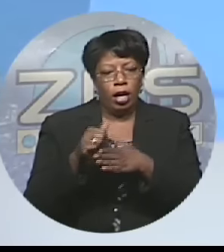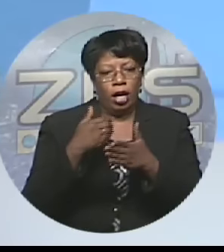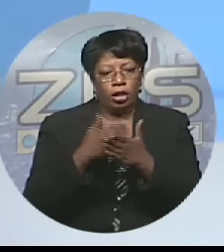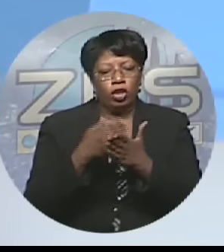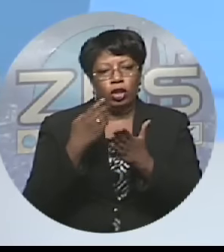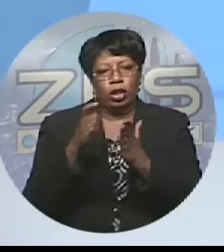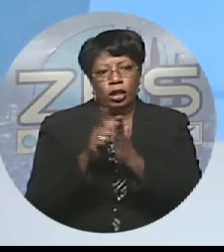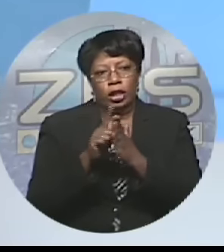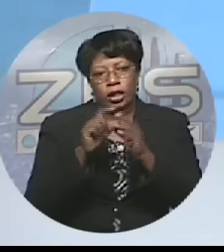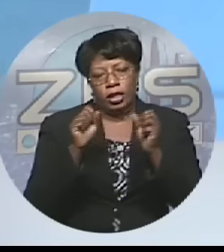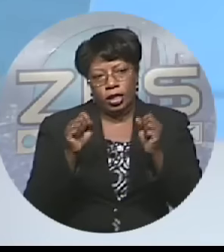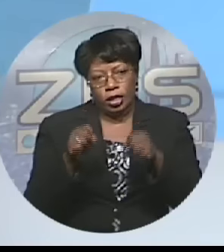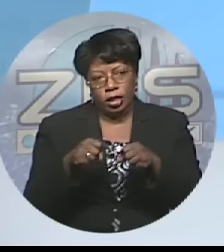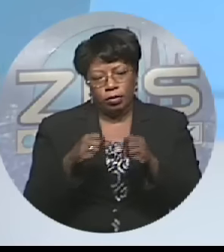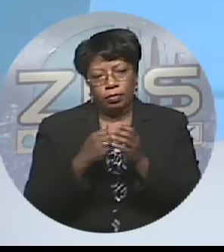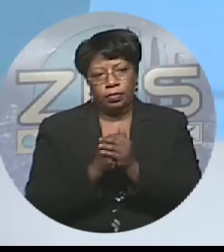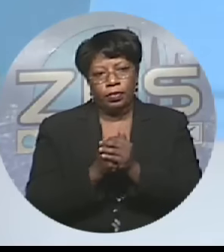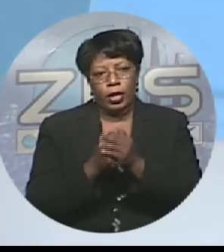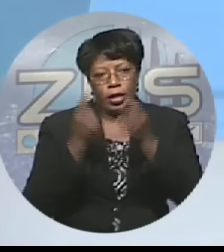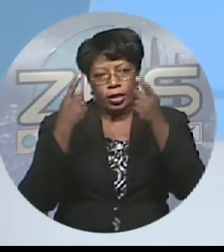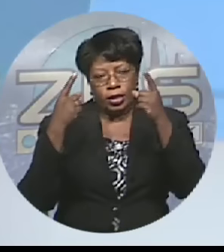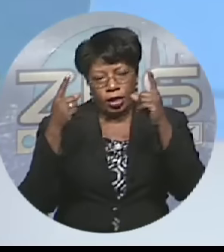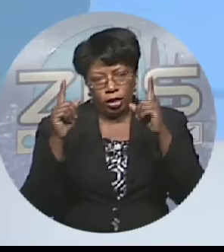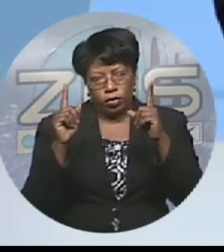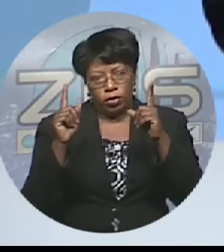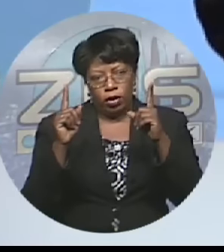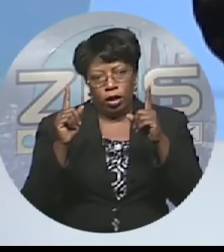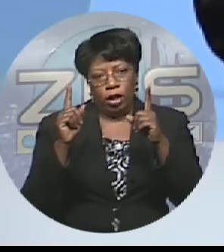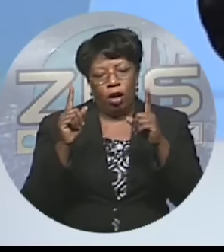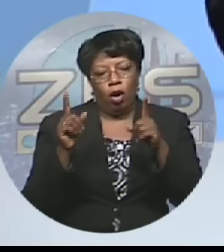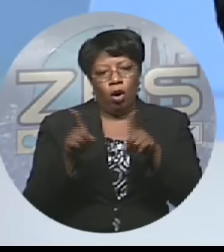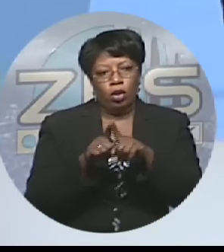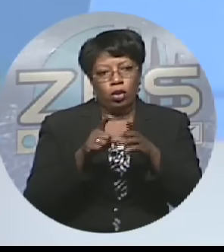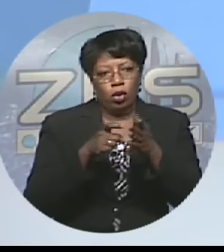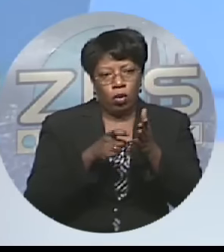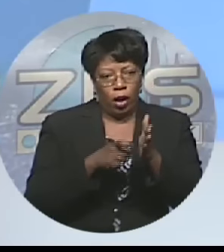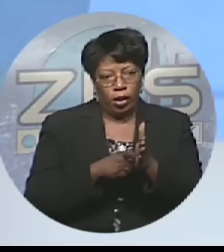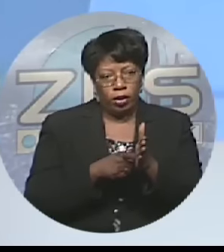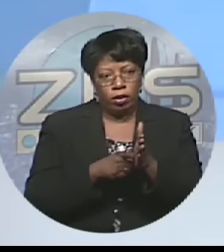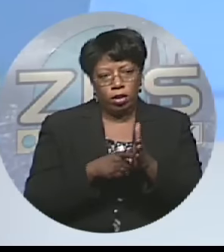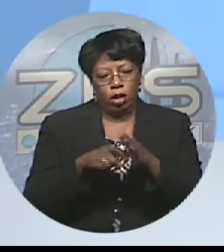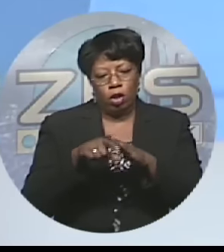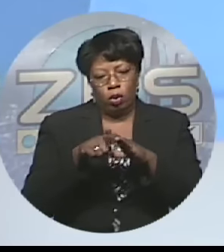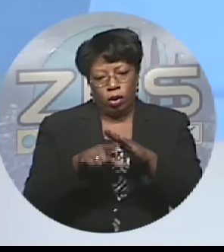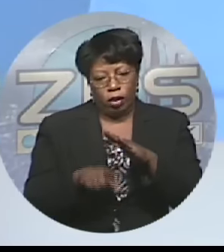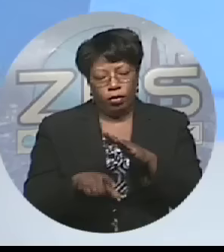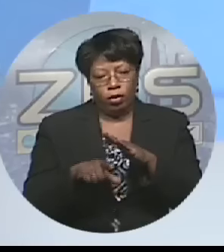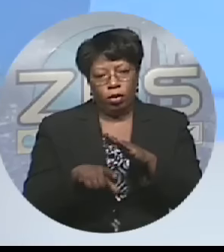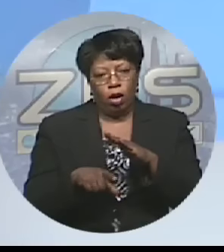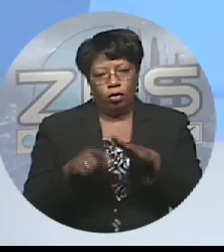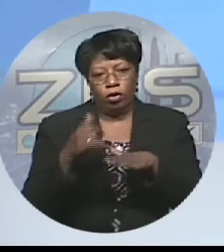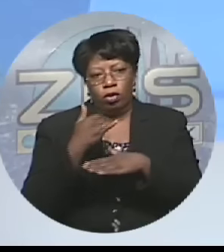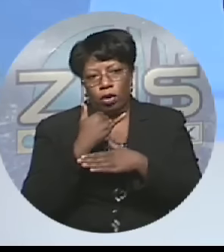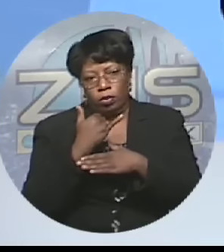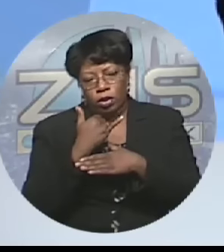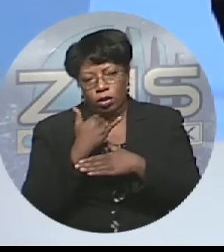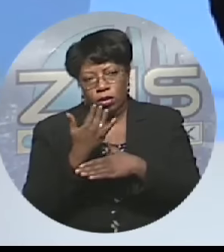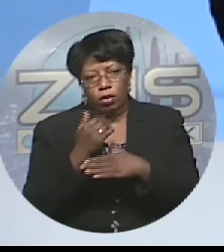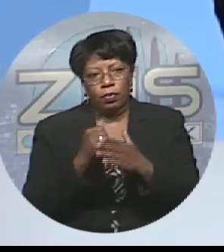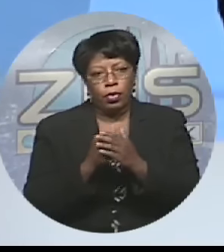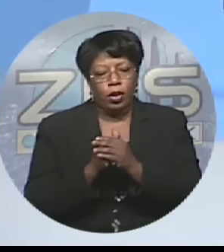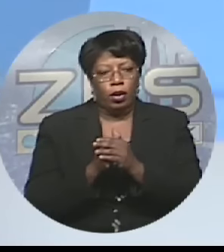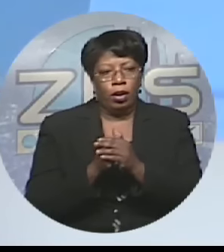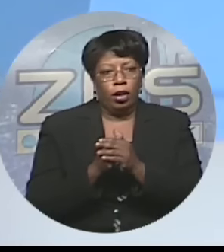systems. Successful centers also require low levels of corruption. These are